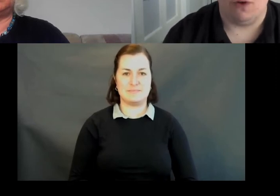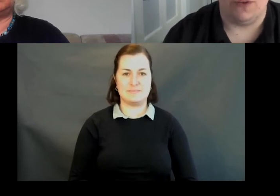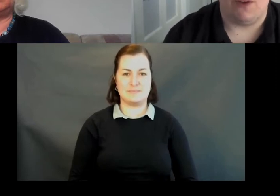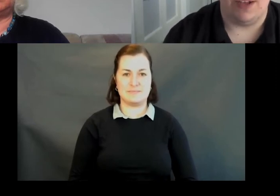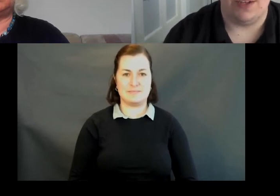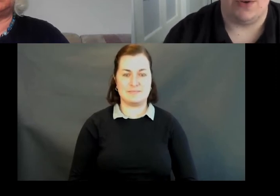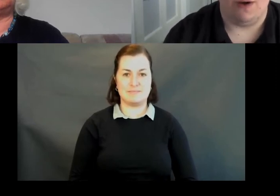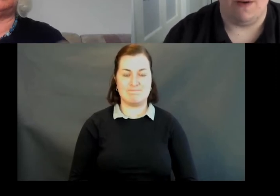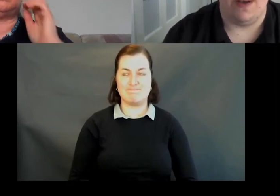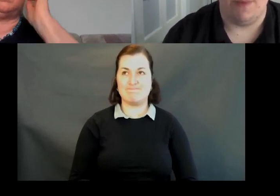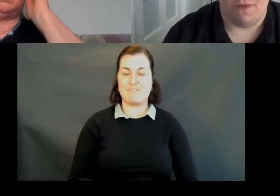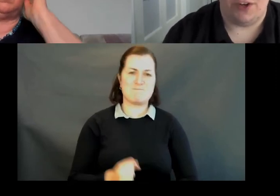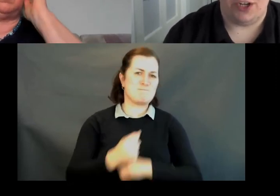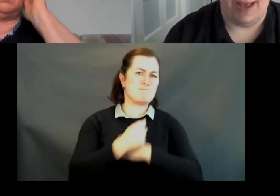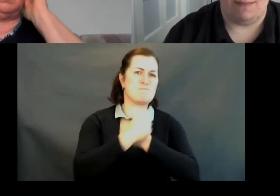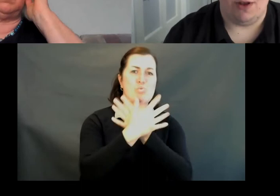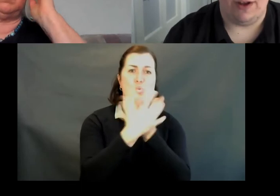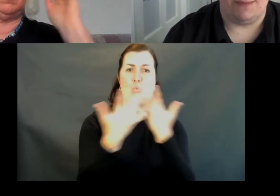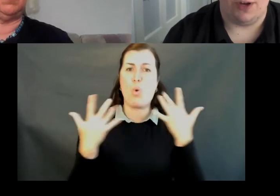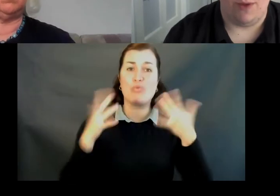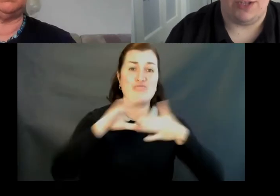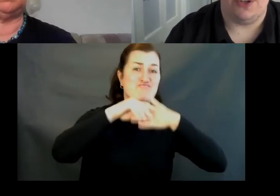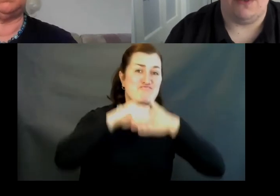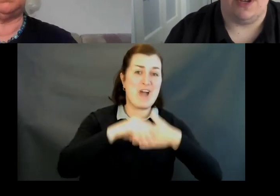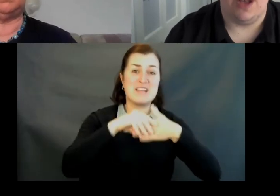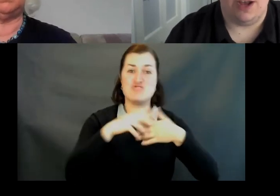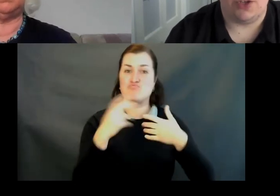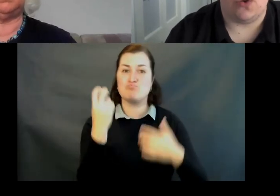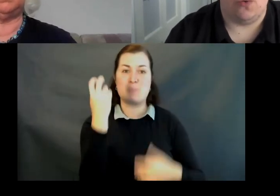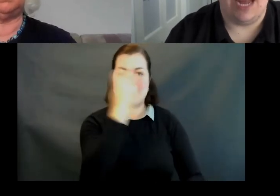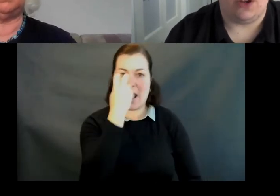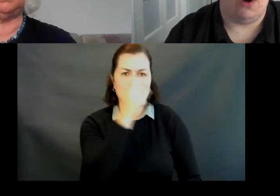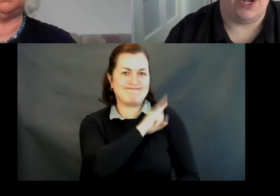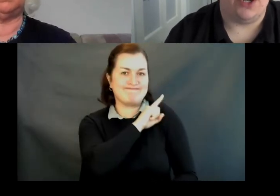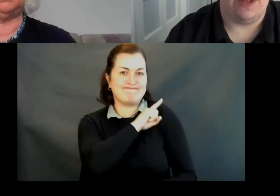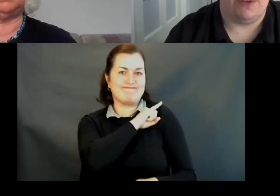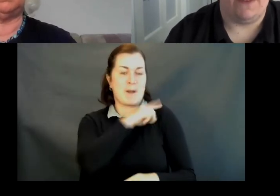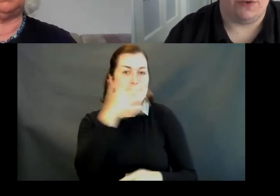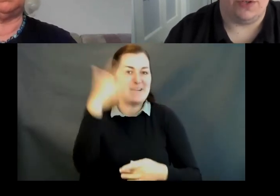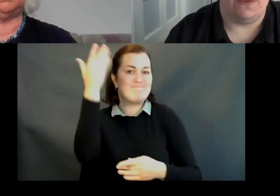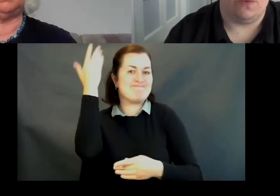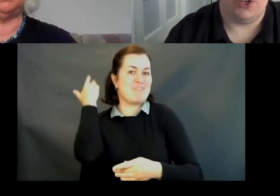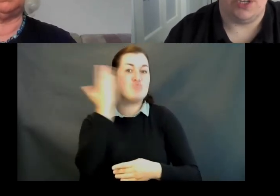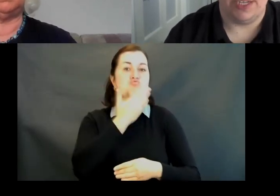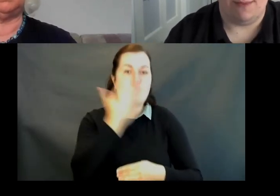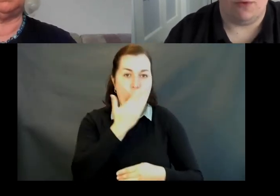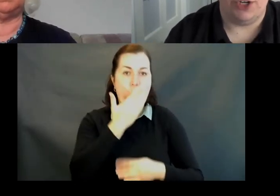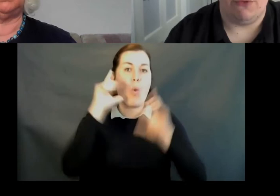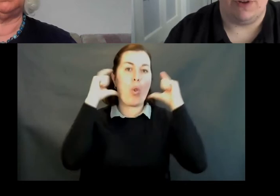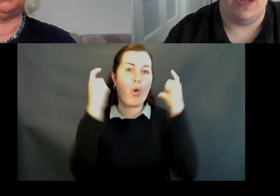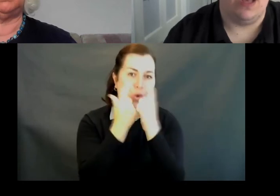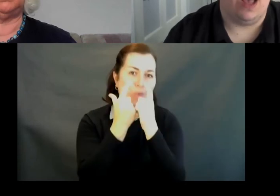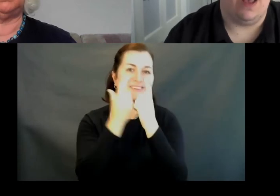I have lots of friends who are both visually impaired and blind because I went to a school and a college that was focused for just